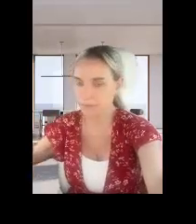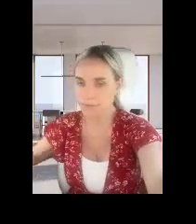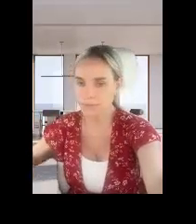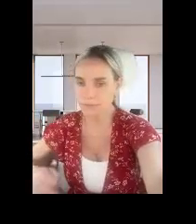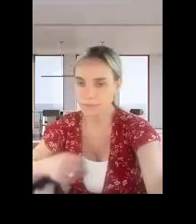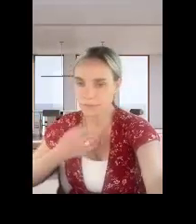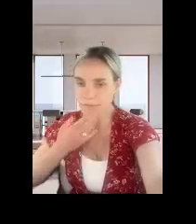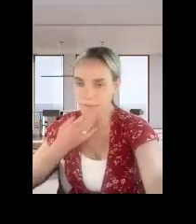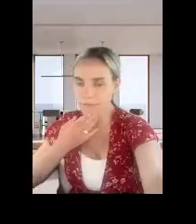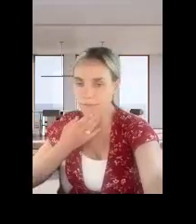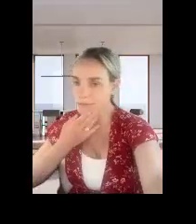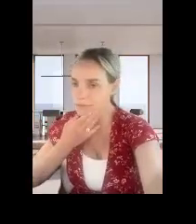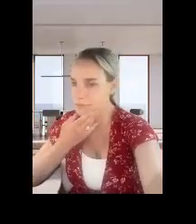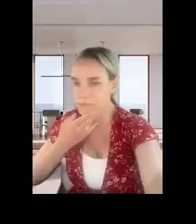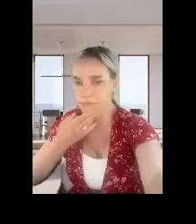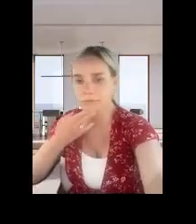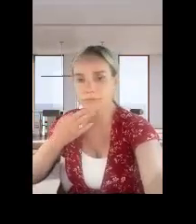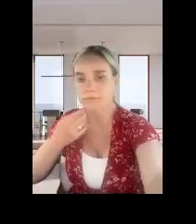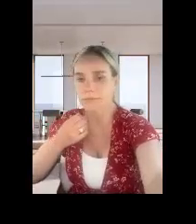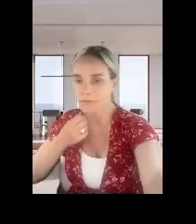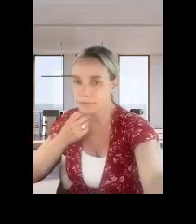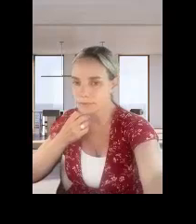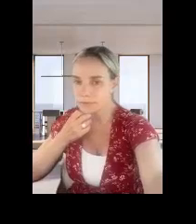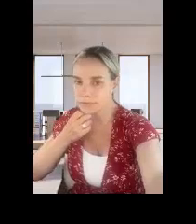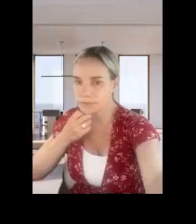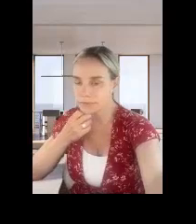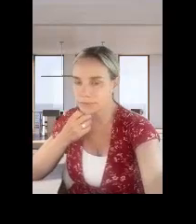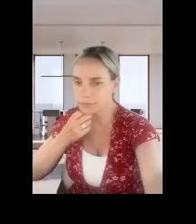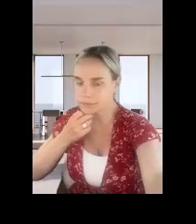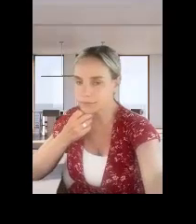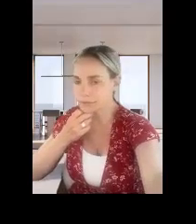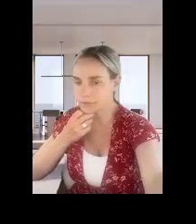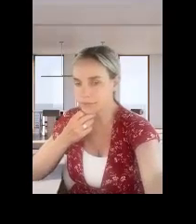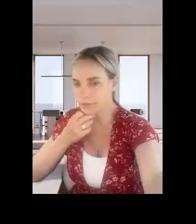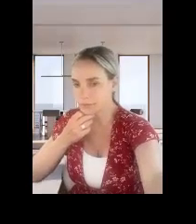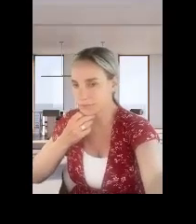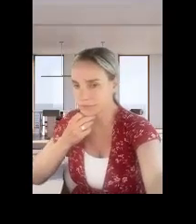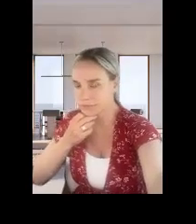Favor of the minutes. So now we have